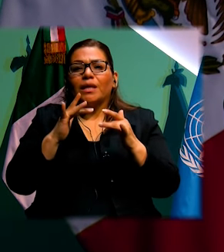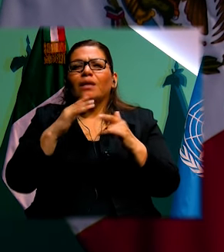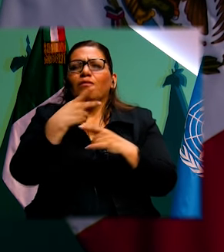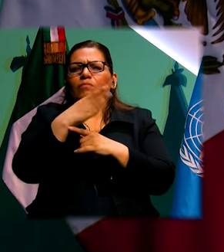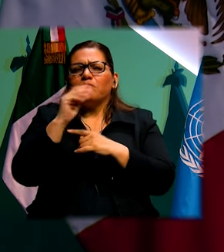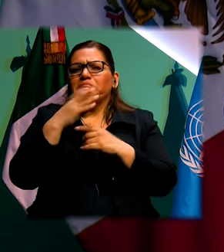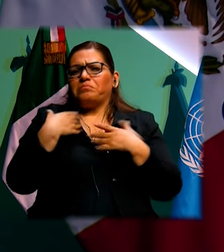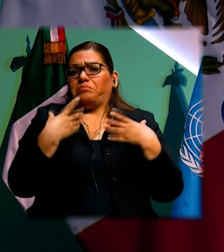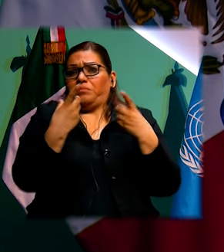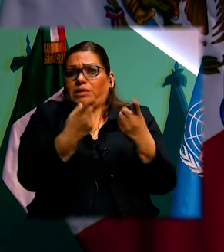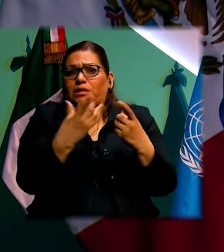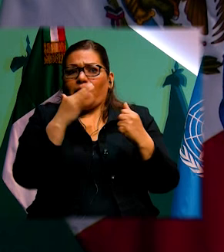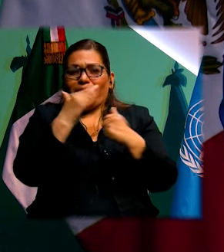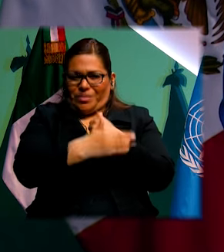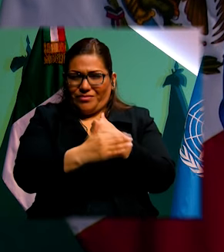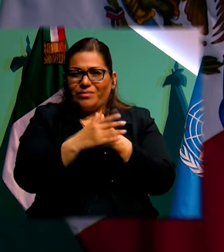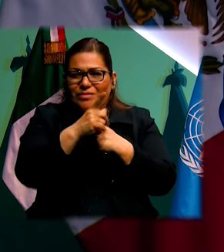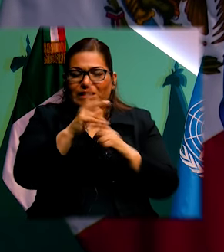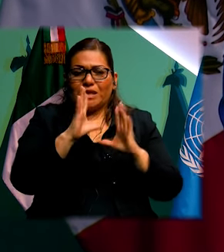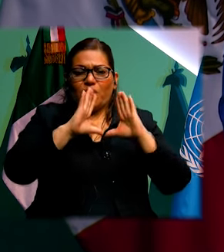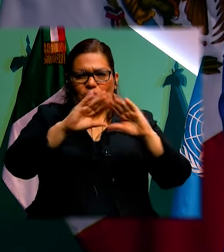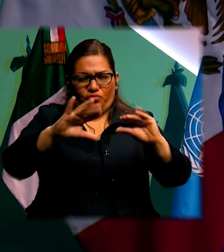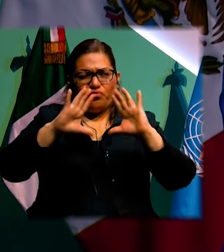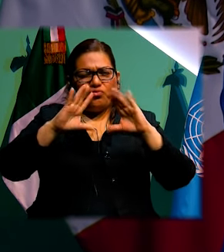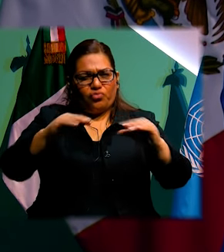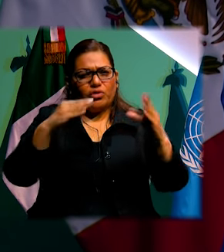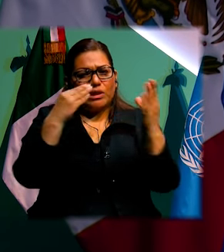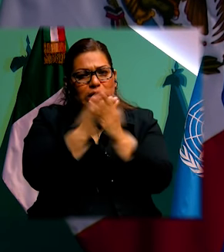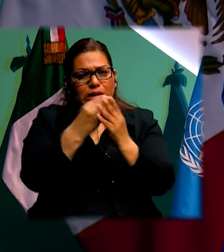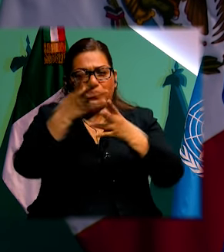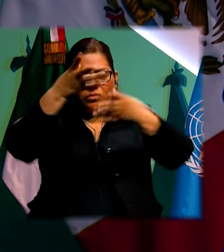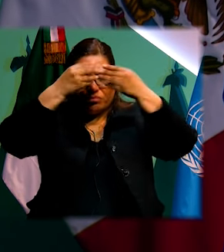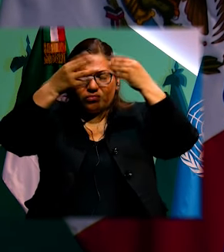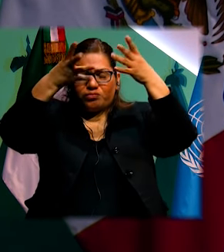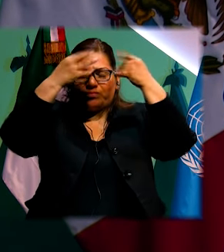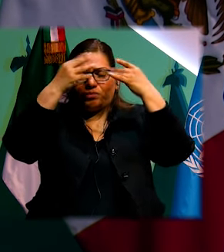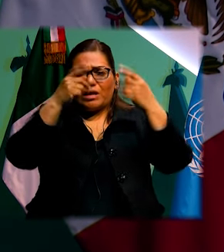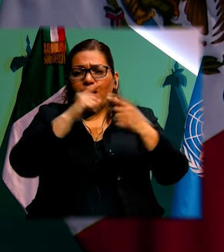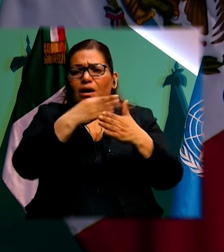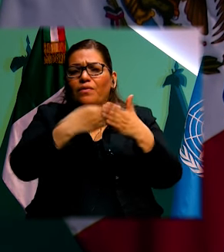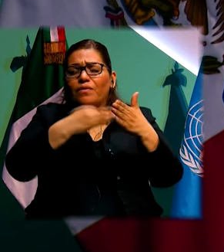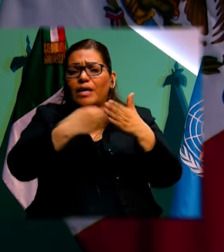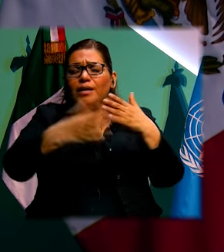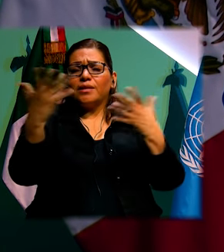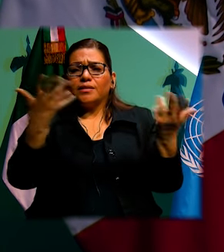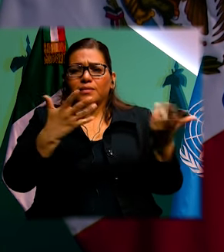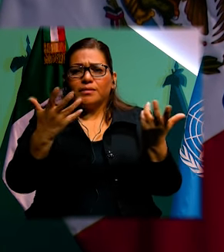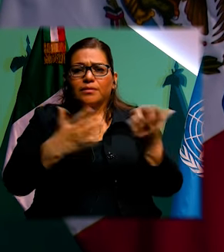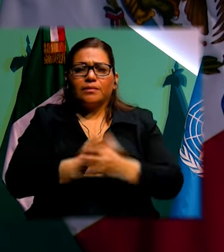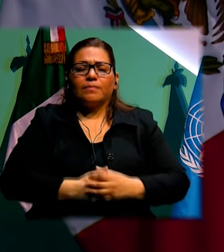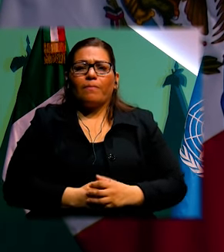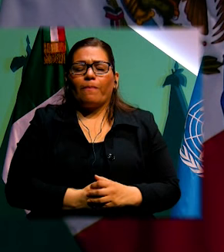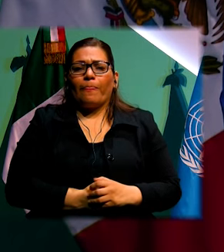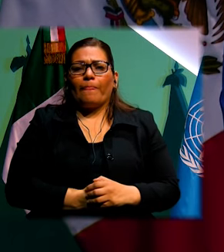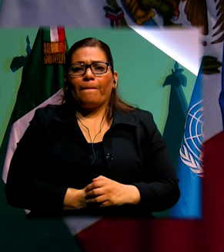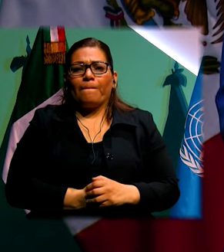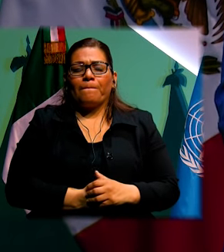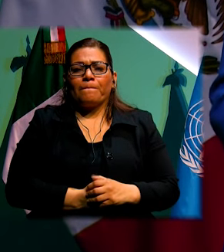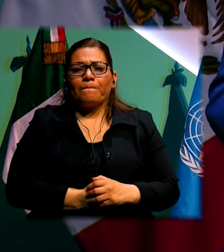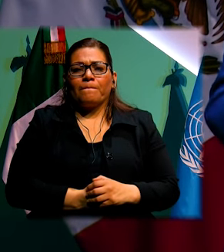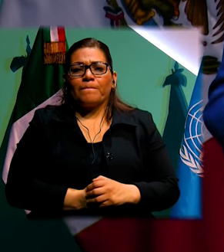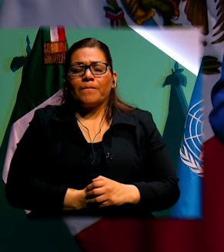course on the unfinished business. I think that that unfinished business